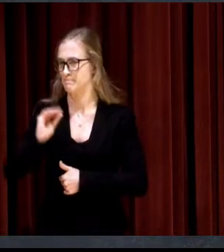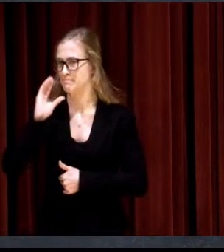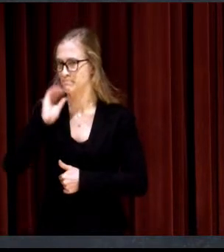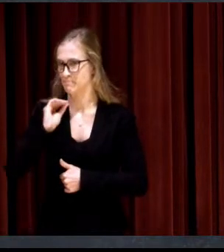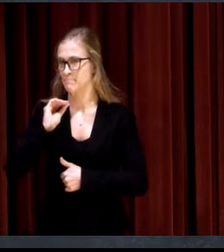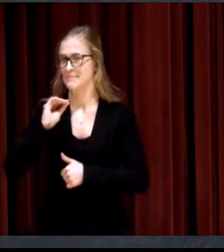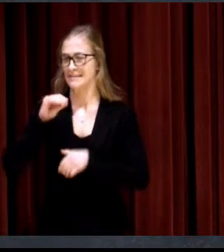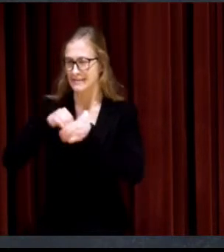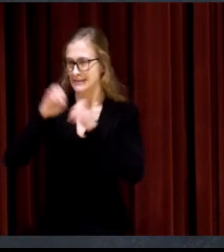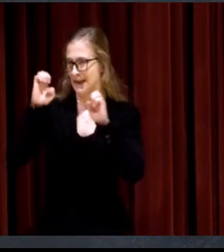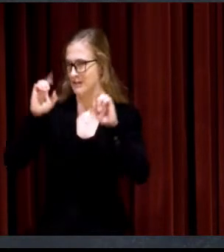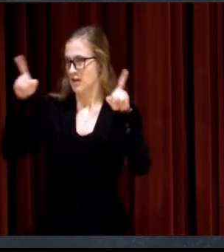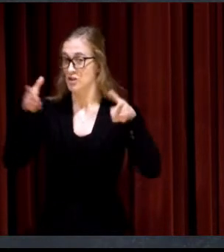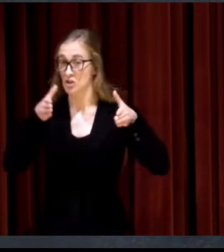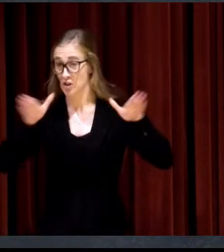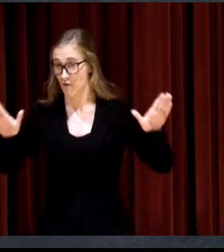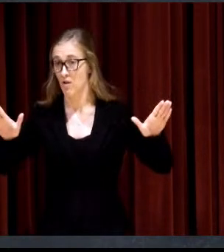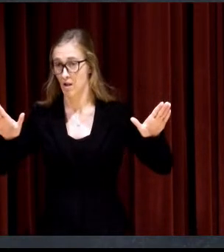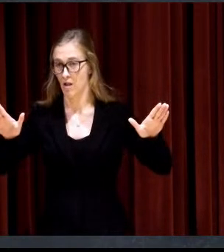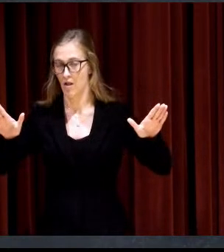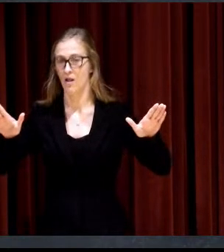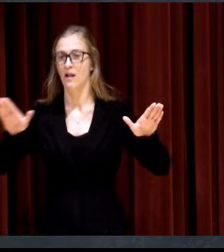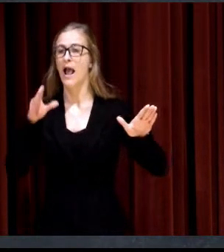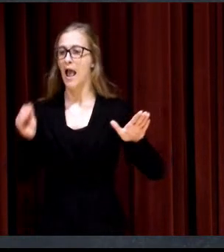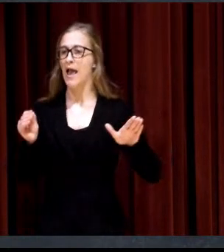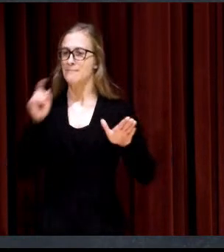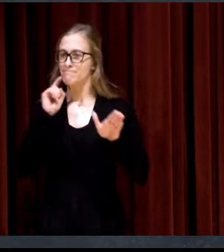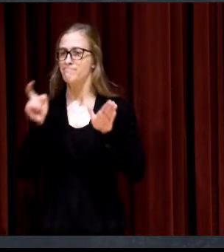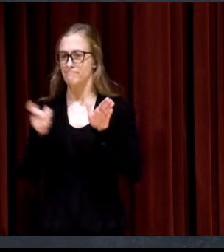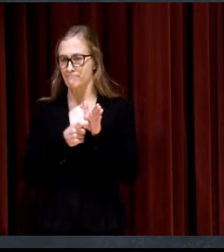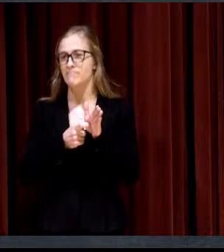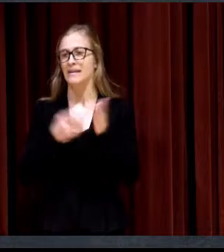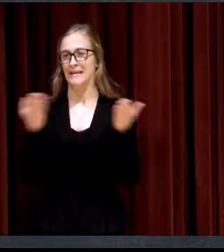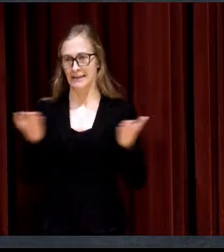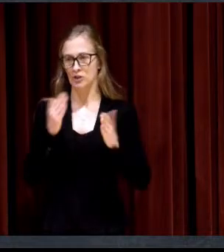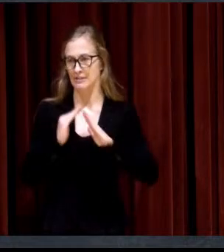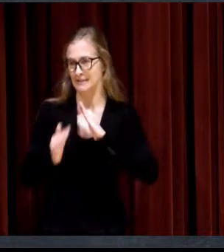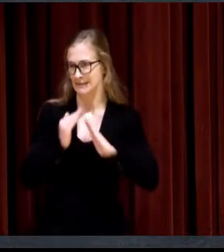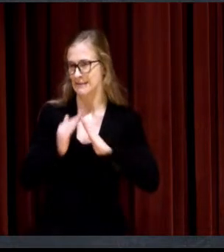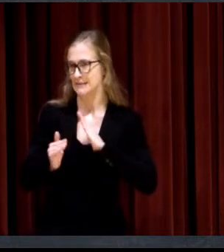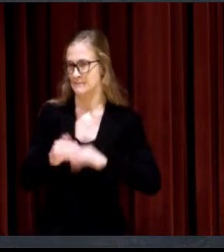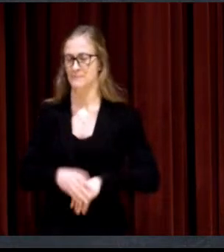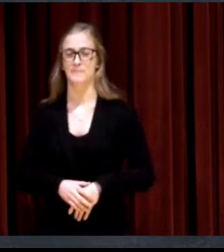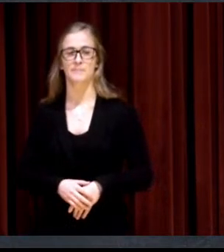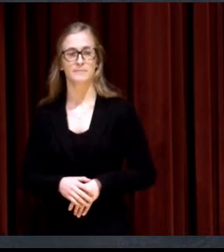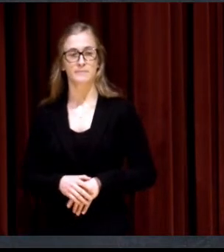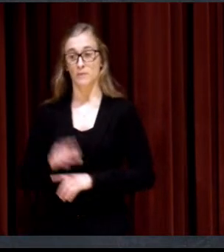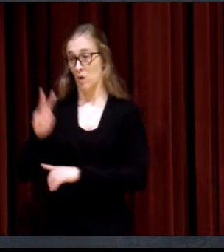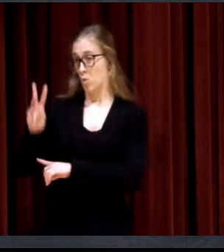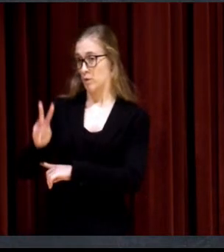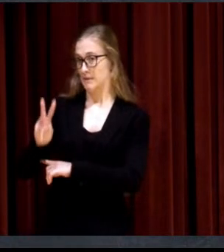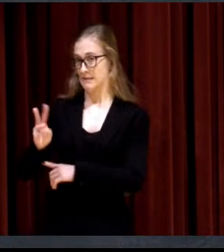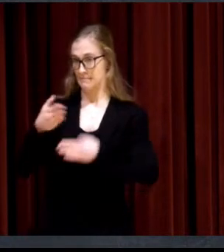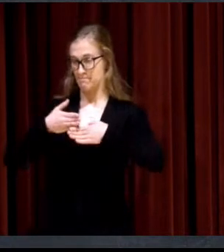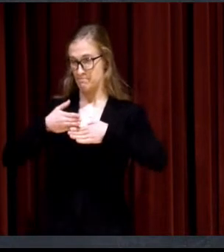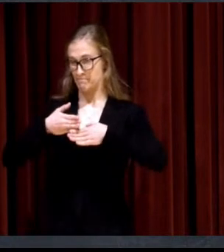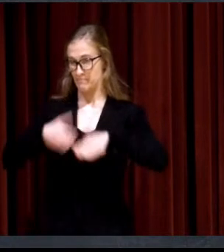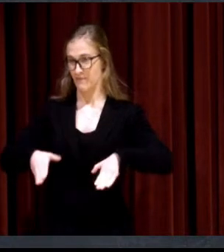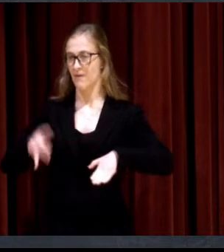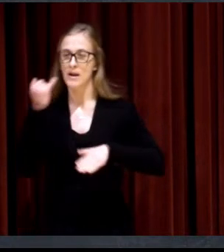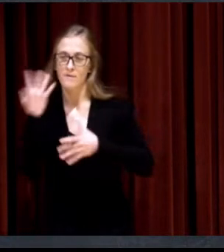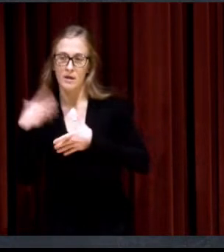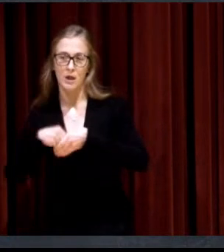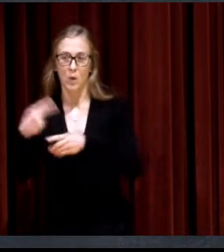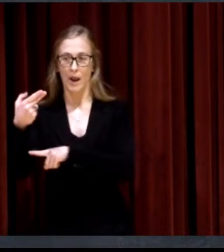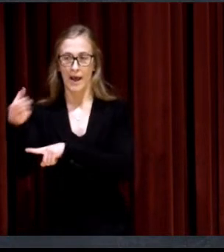in education in general, and they're accentuated when we look at education in the city. Wilmington is divided, if you include high